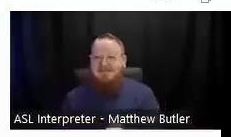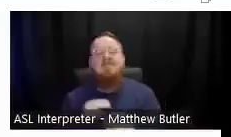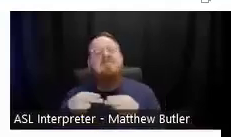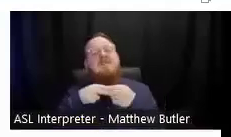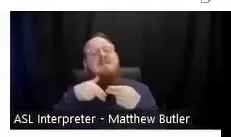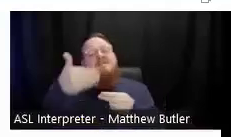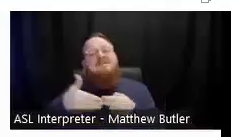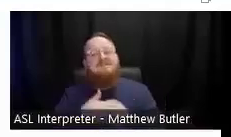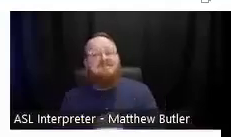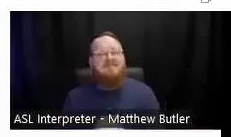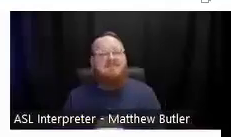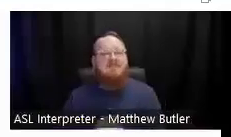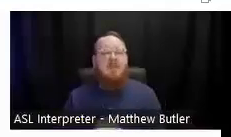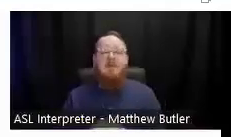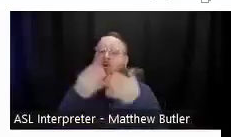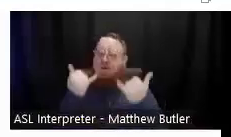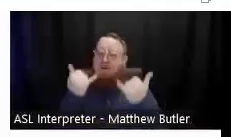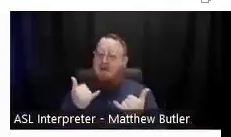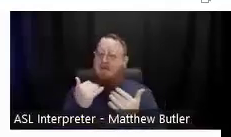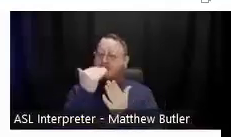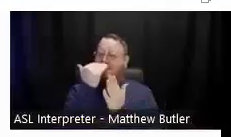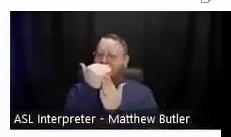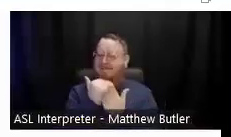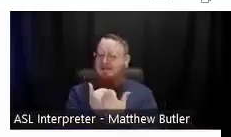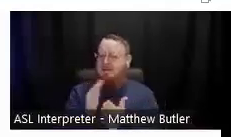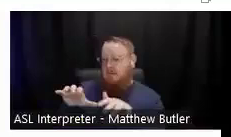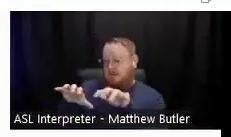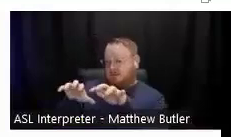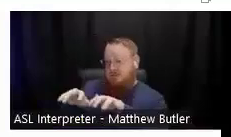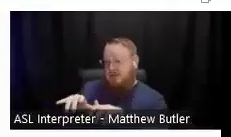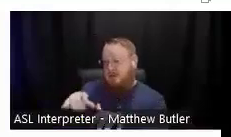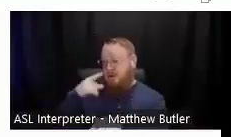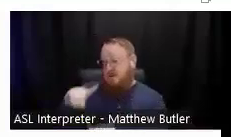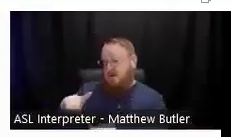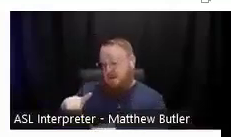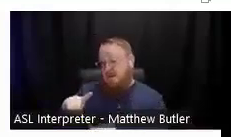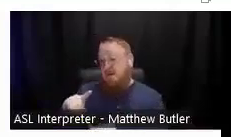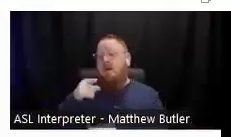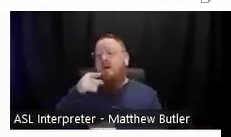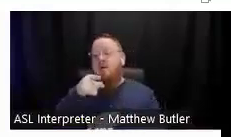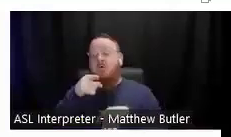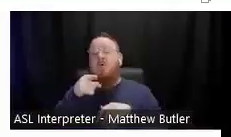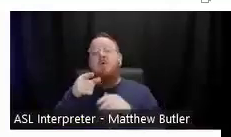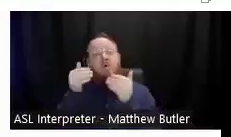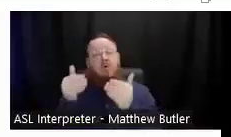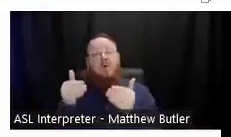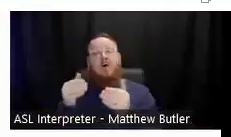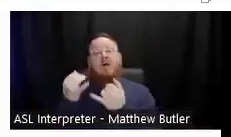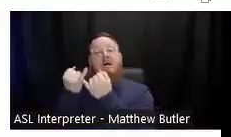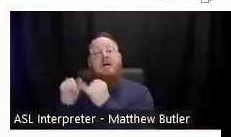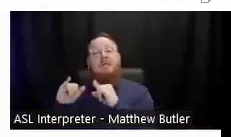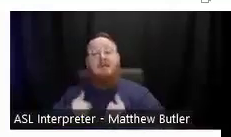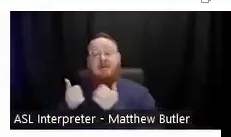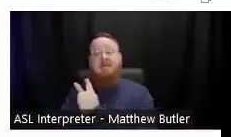So let's compile a list in the chat. If you would, type out the independent living skills that you're aware